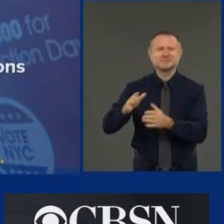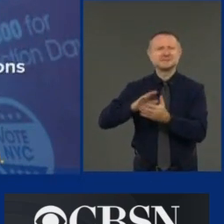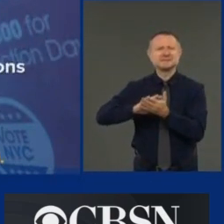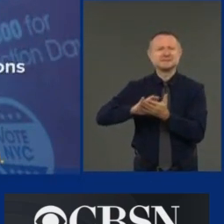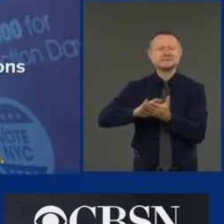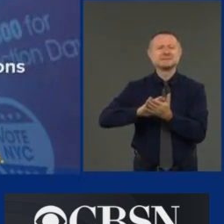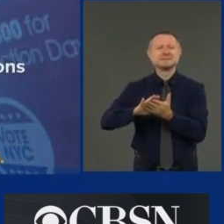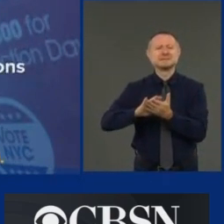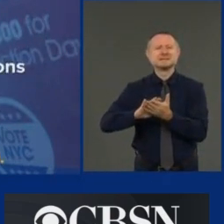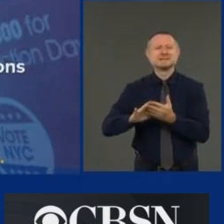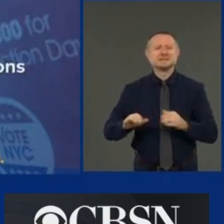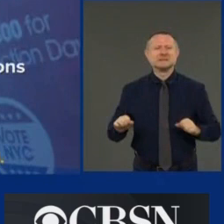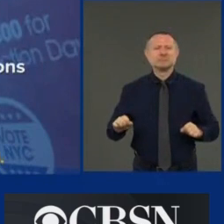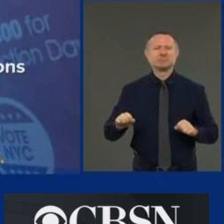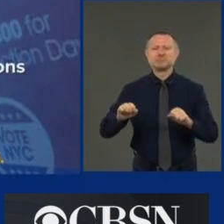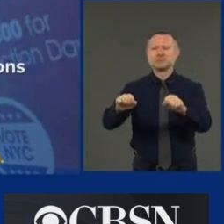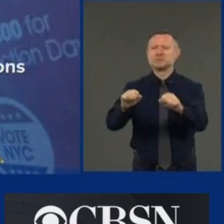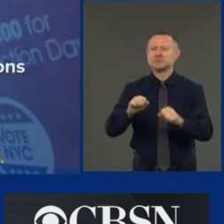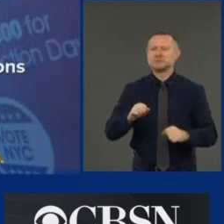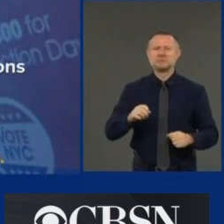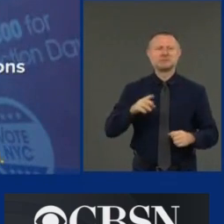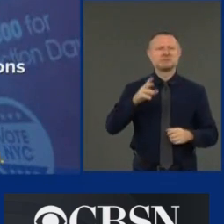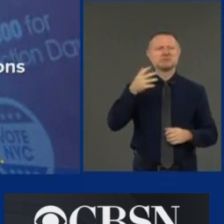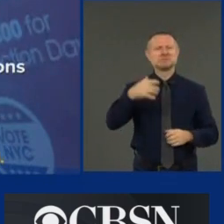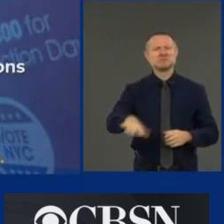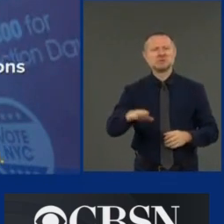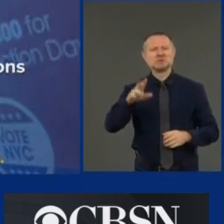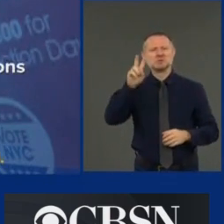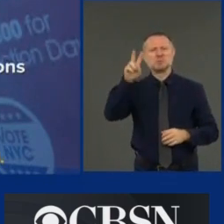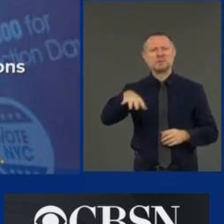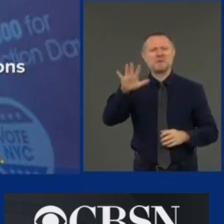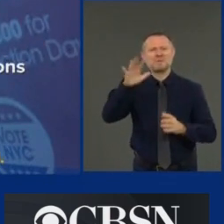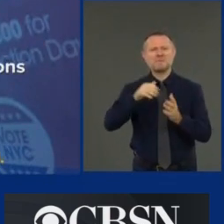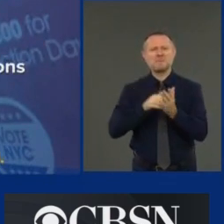of subway cars and commuter rail. So it's really been